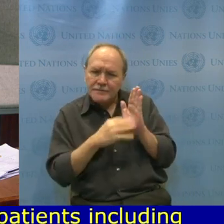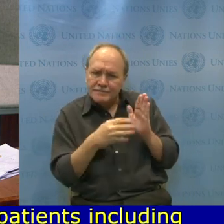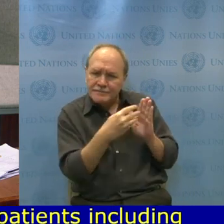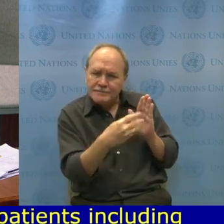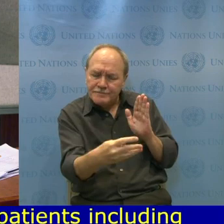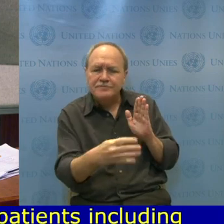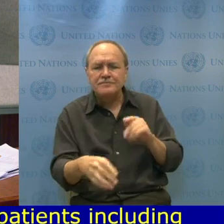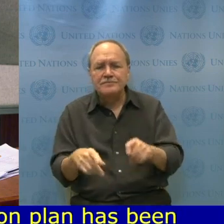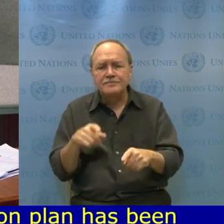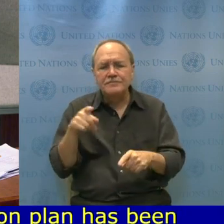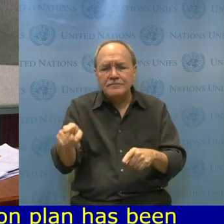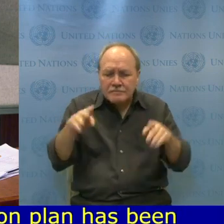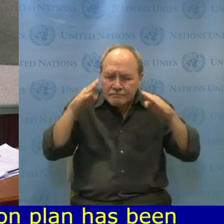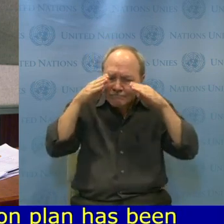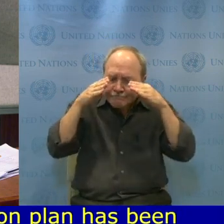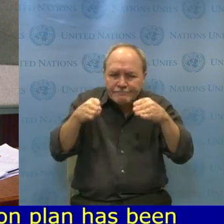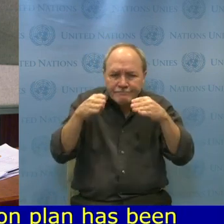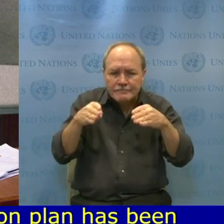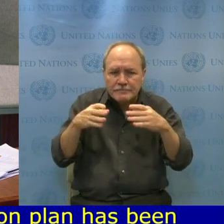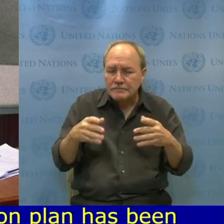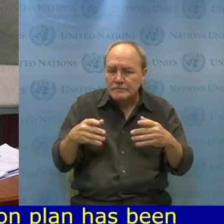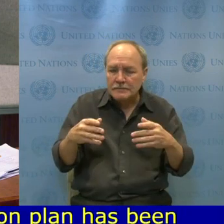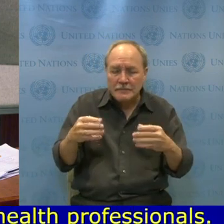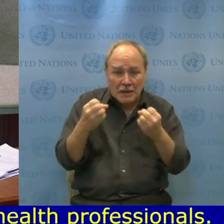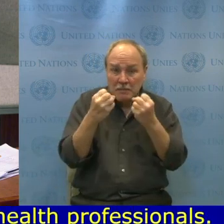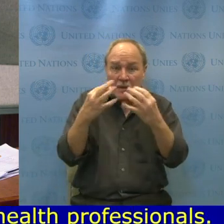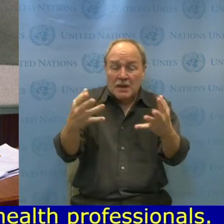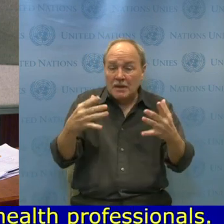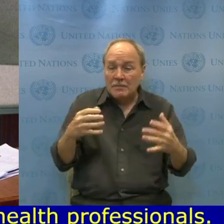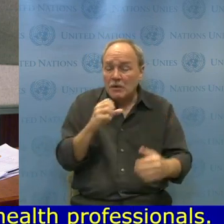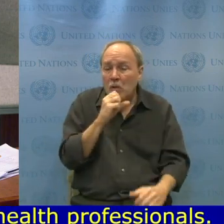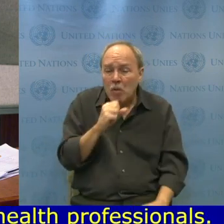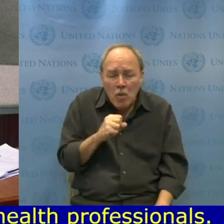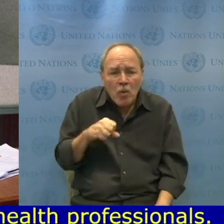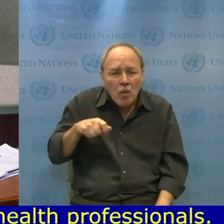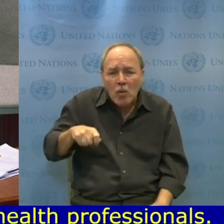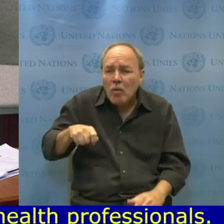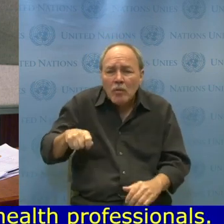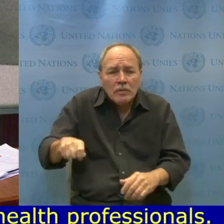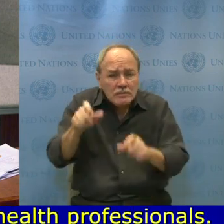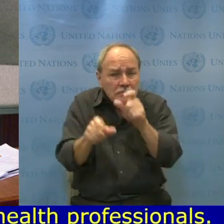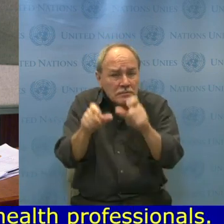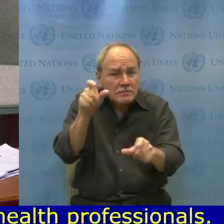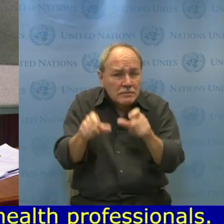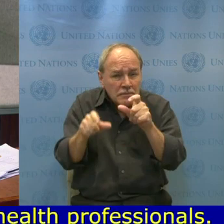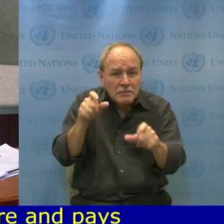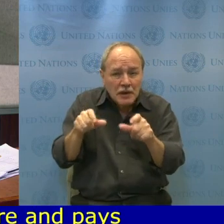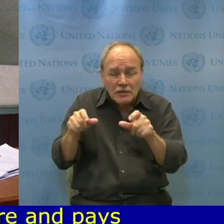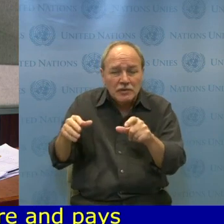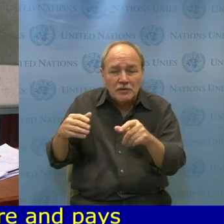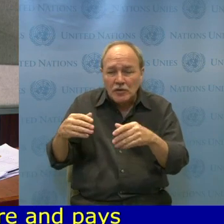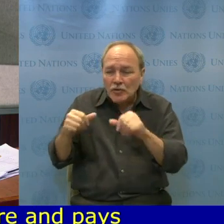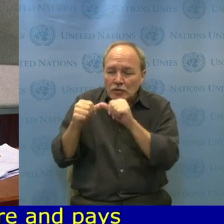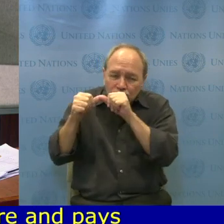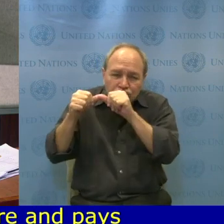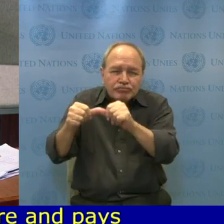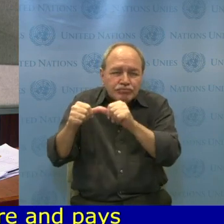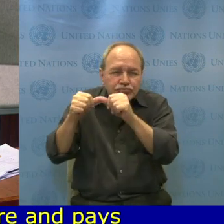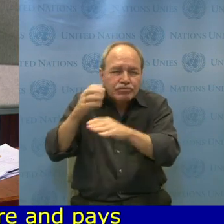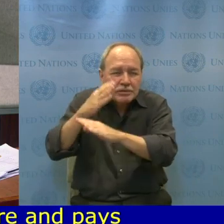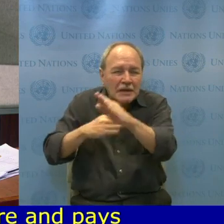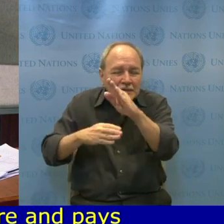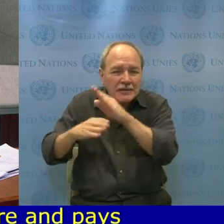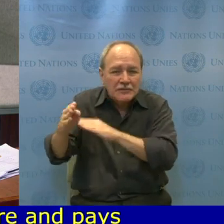pays attention to the increasing number of older persons with chronic diseases that experience disabilities associated with age. The EU